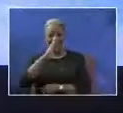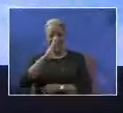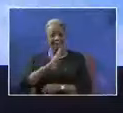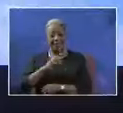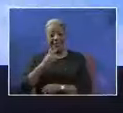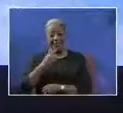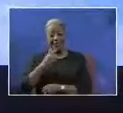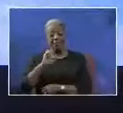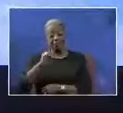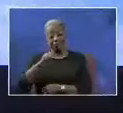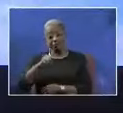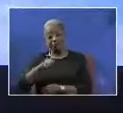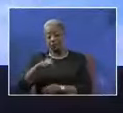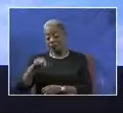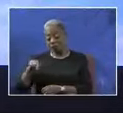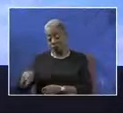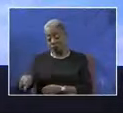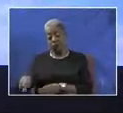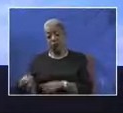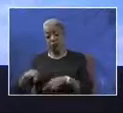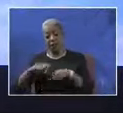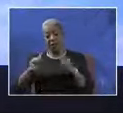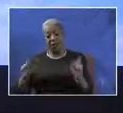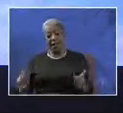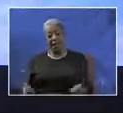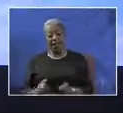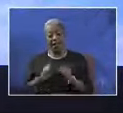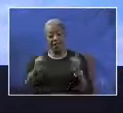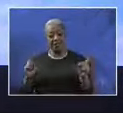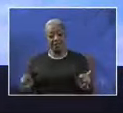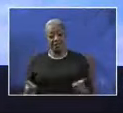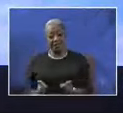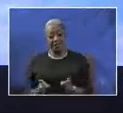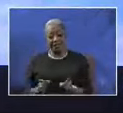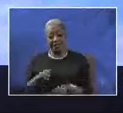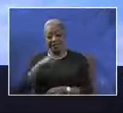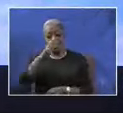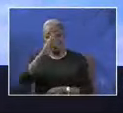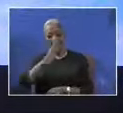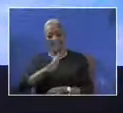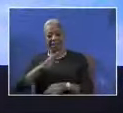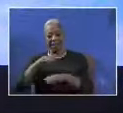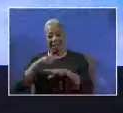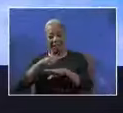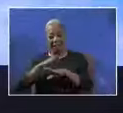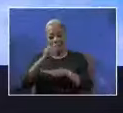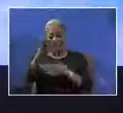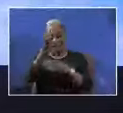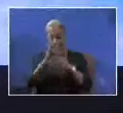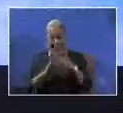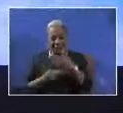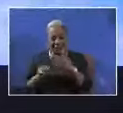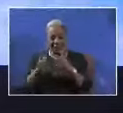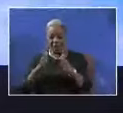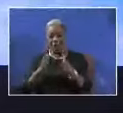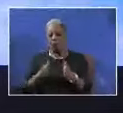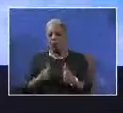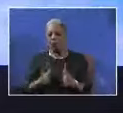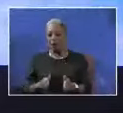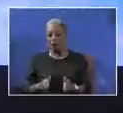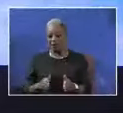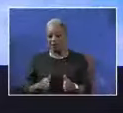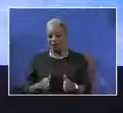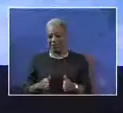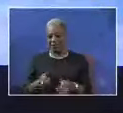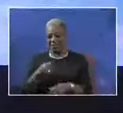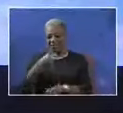sinned. And God sends a prophet because sin must be dealt with.